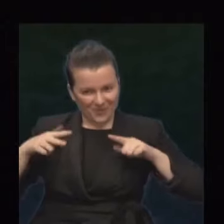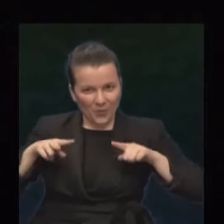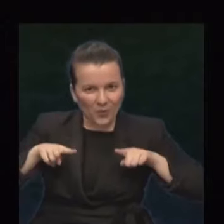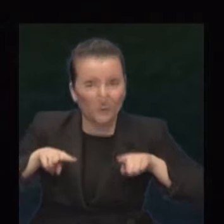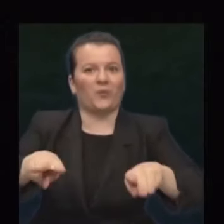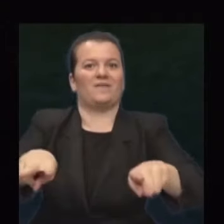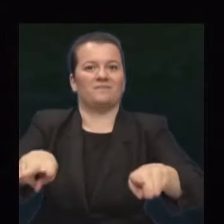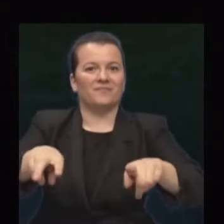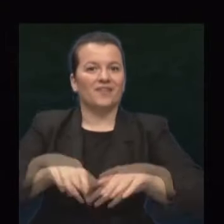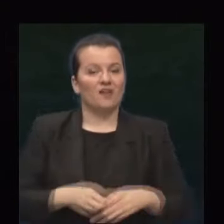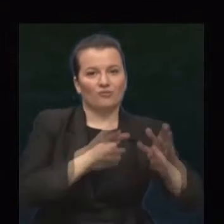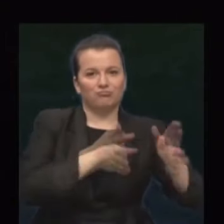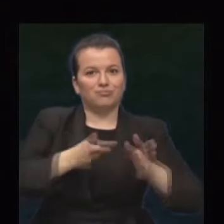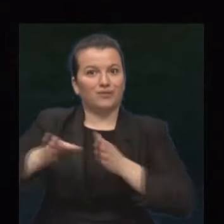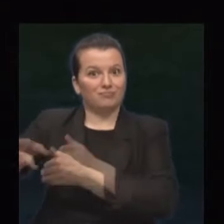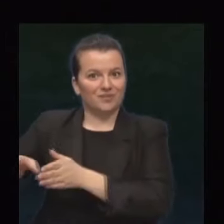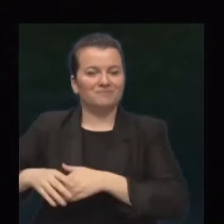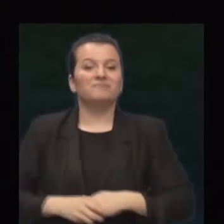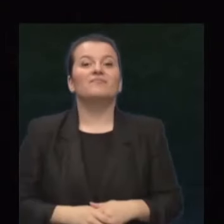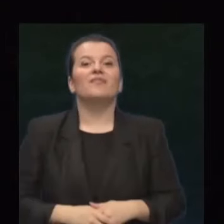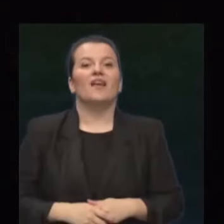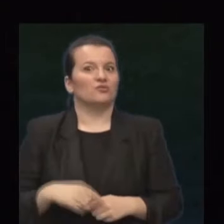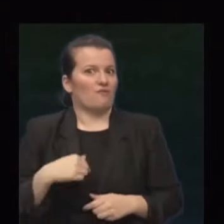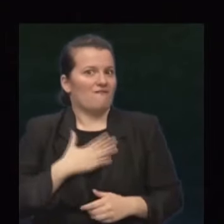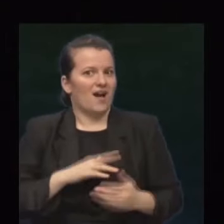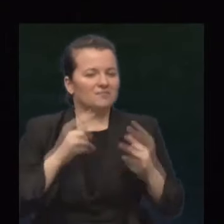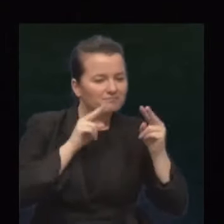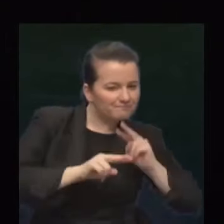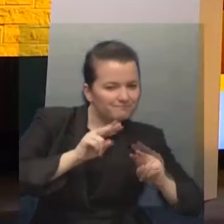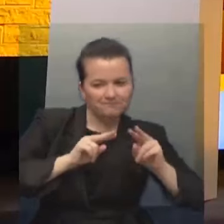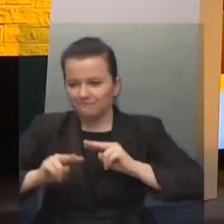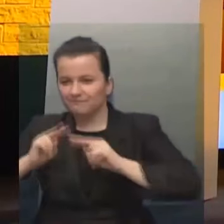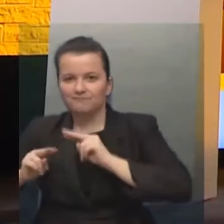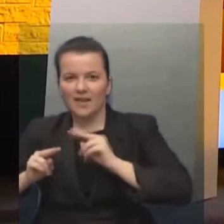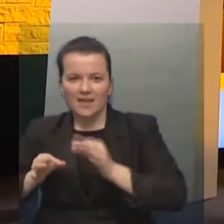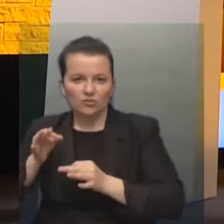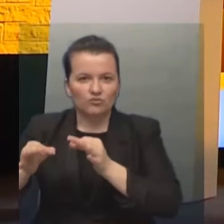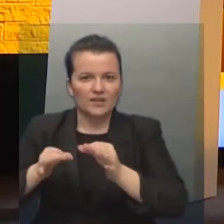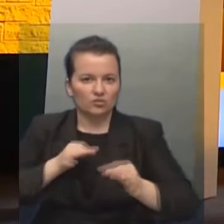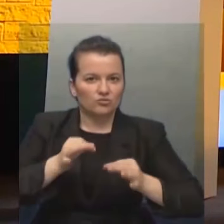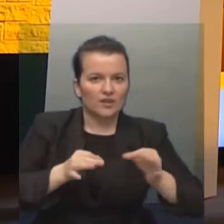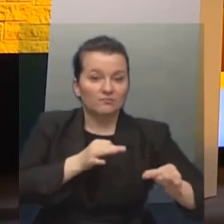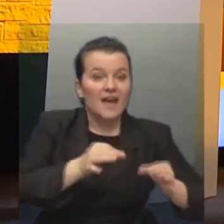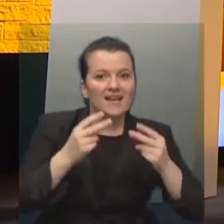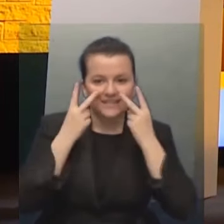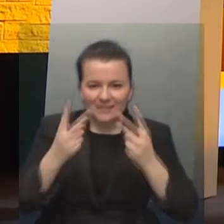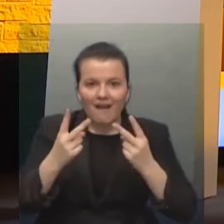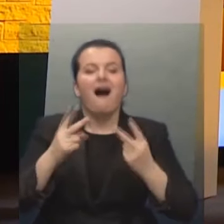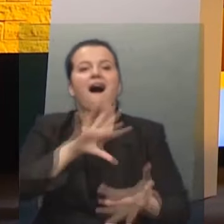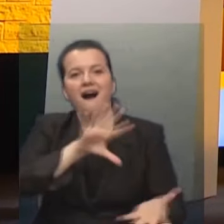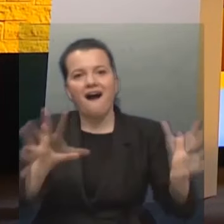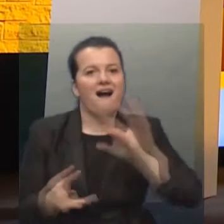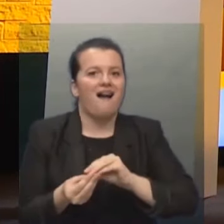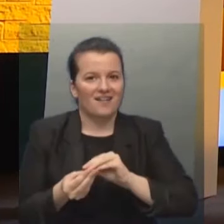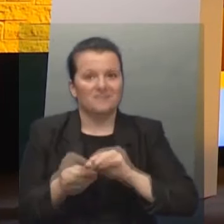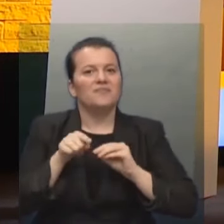to revisit these announcements, but also give you a progress report over the past 3 months. So,